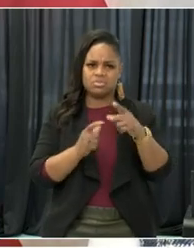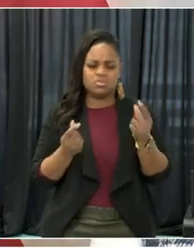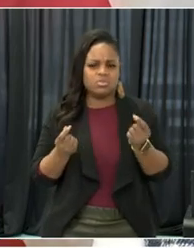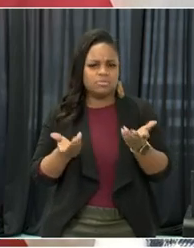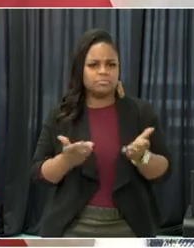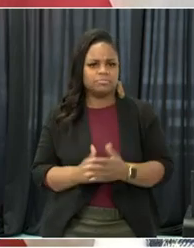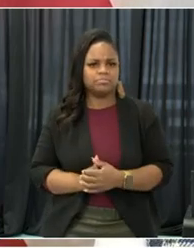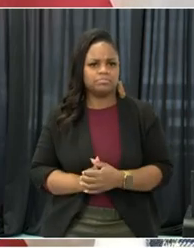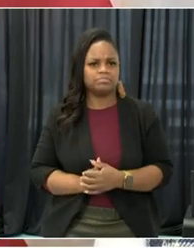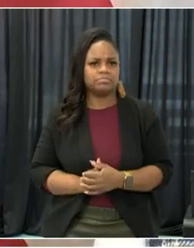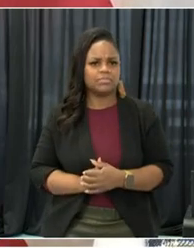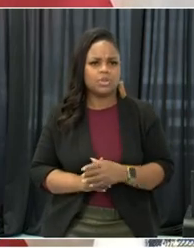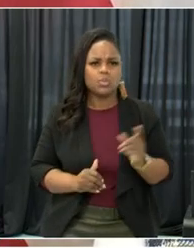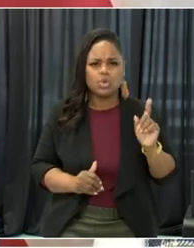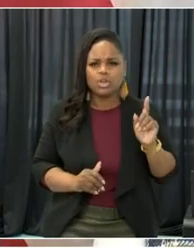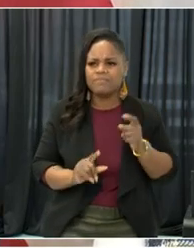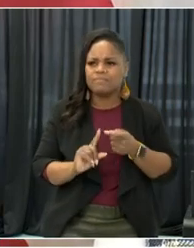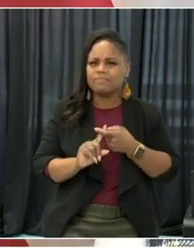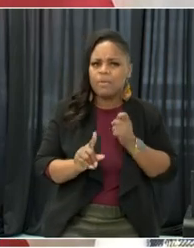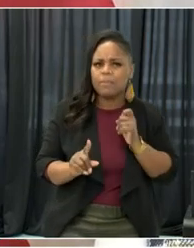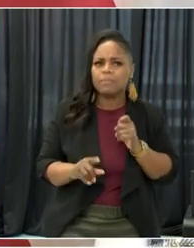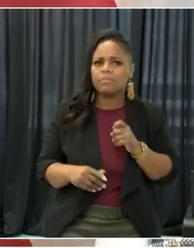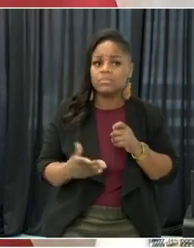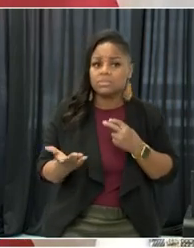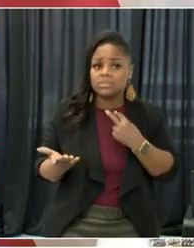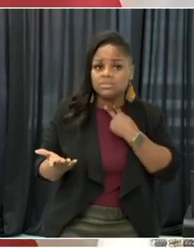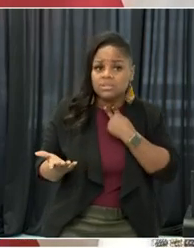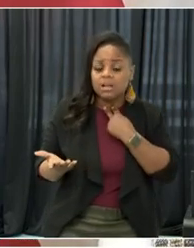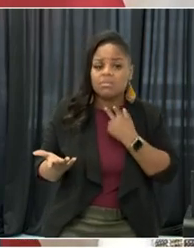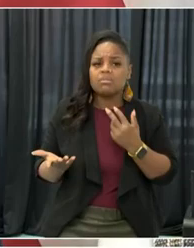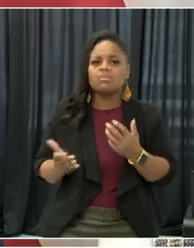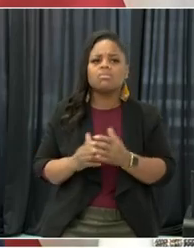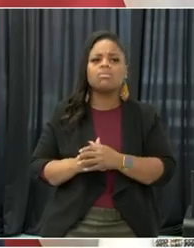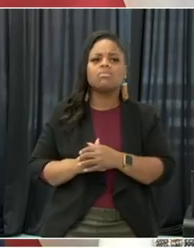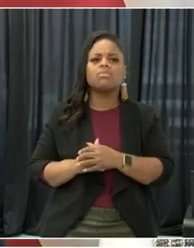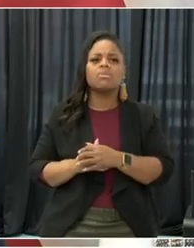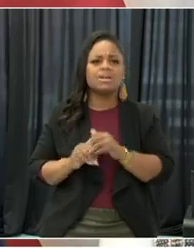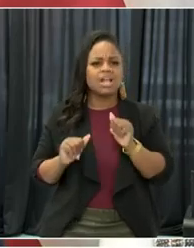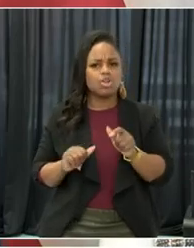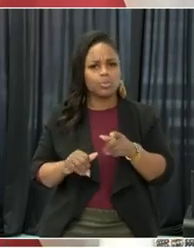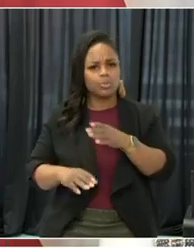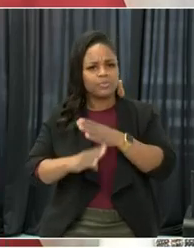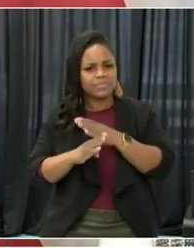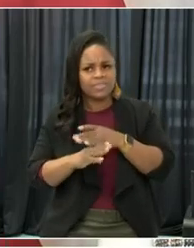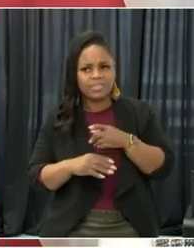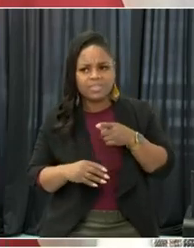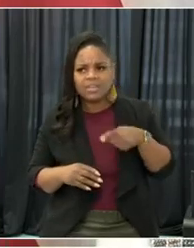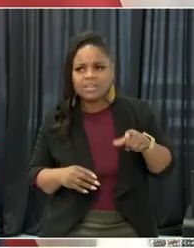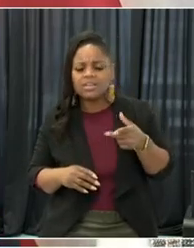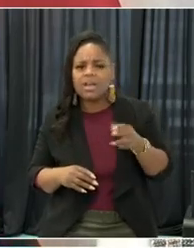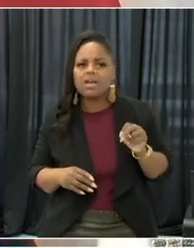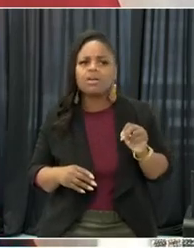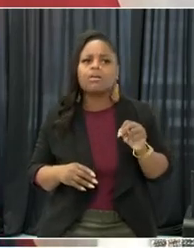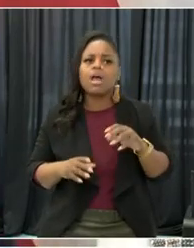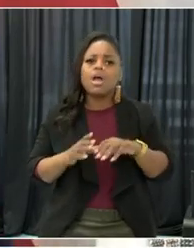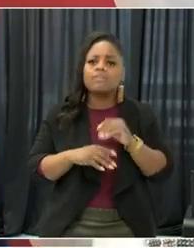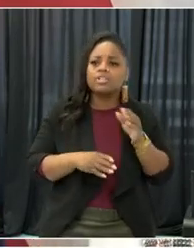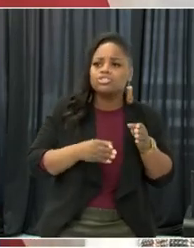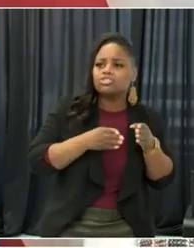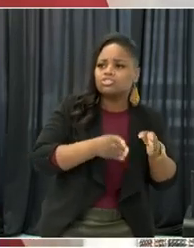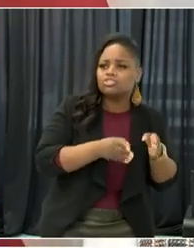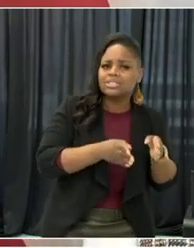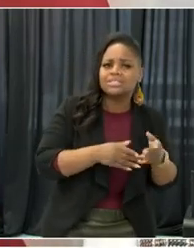they're coming from. Are your hands tied on this? Can you do anything against guns? Well, if you're